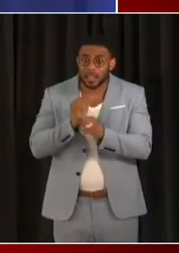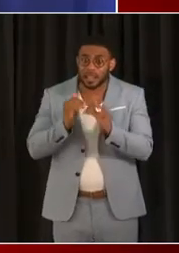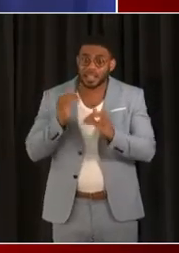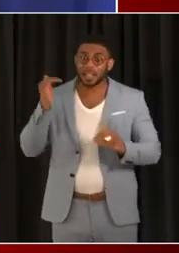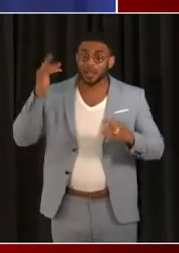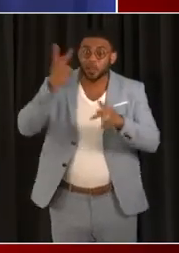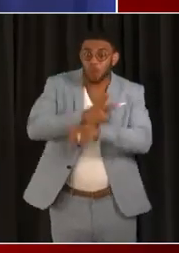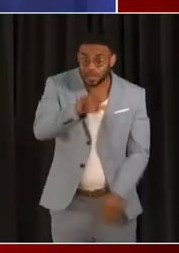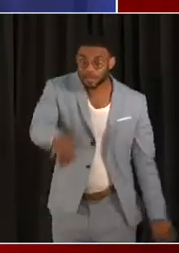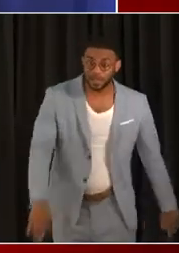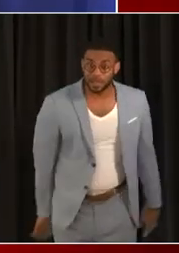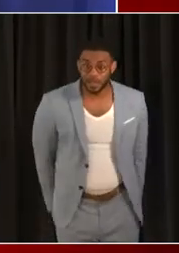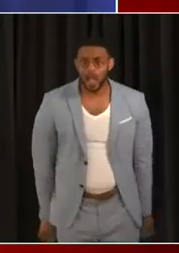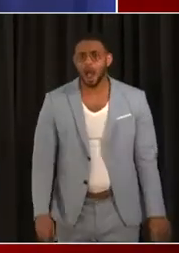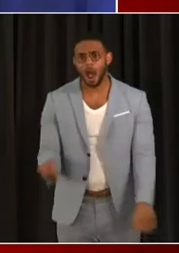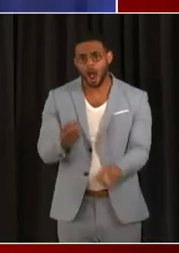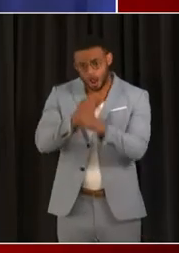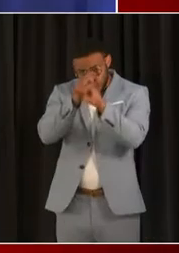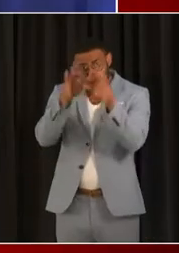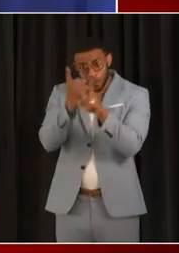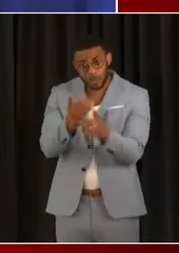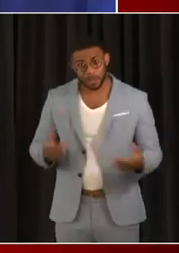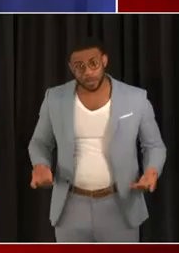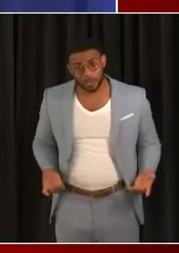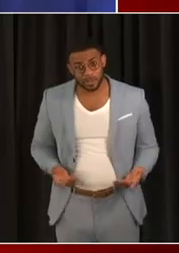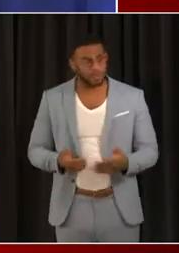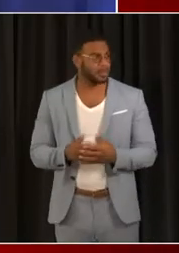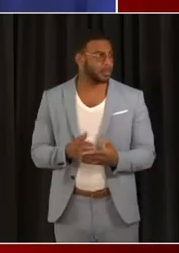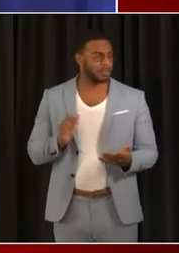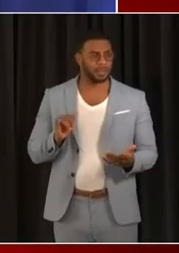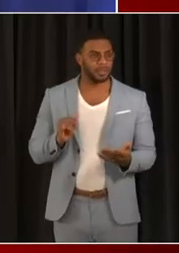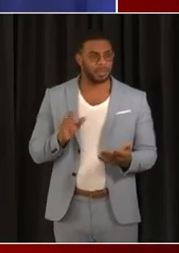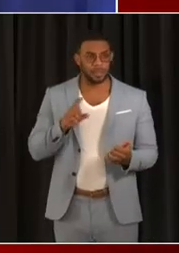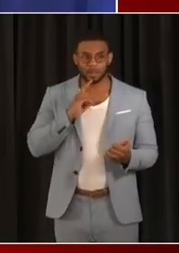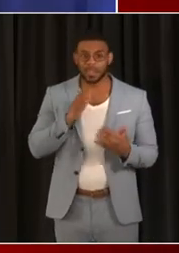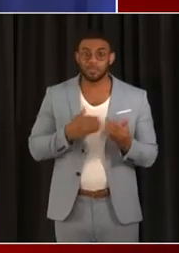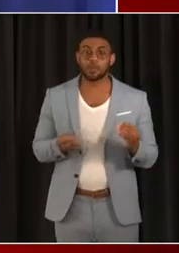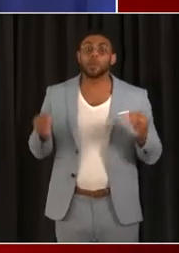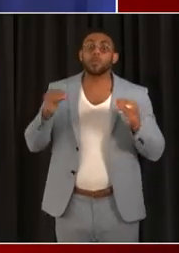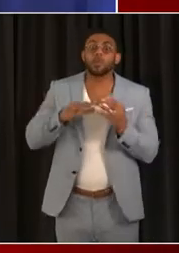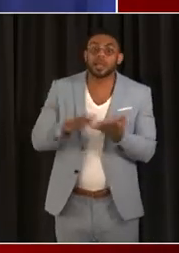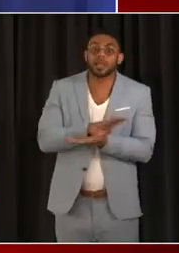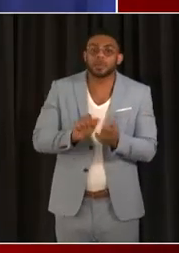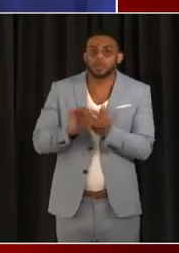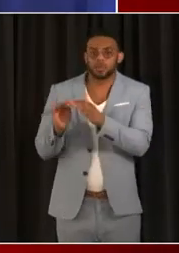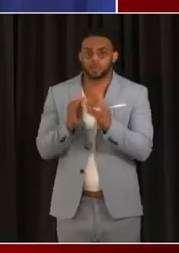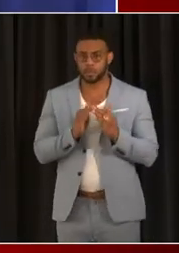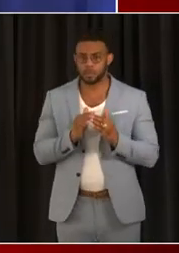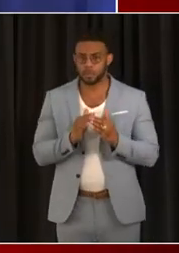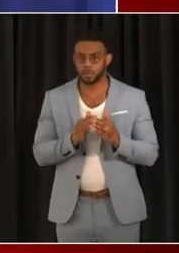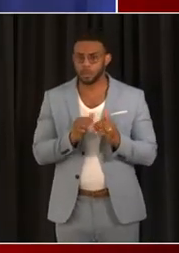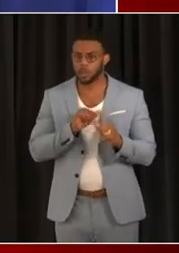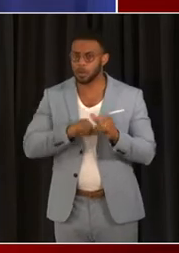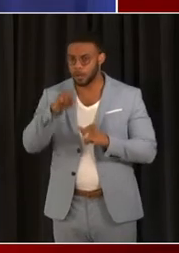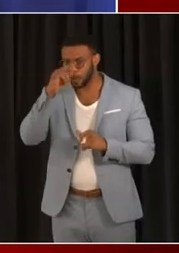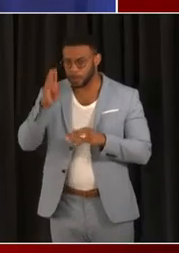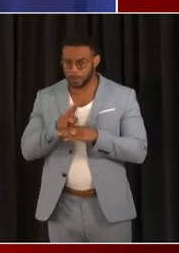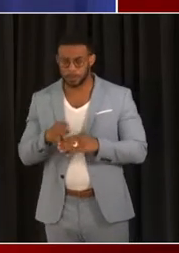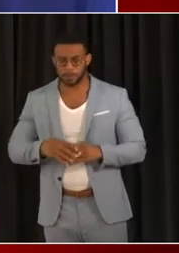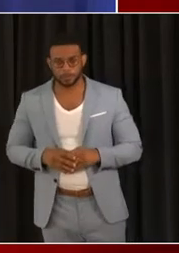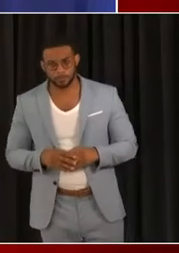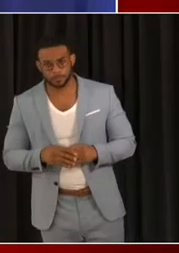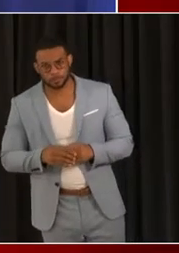actually exacerbated that? It's hard to imagine that there could be even further damage to the community around black